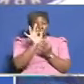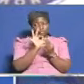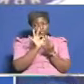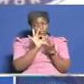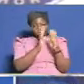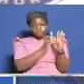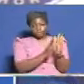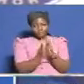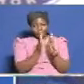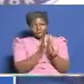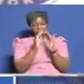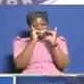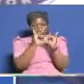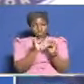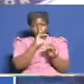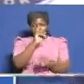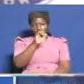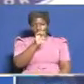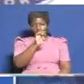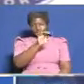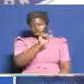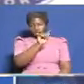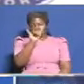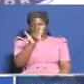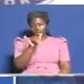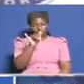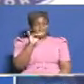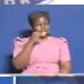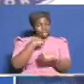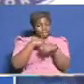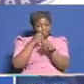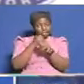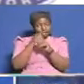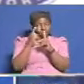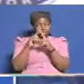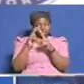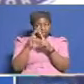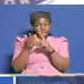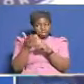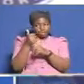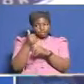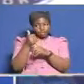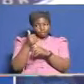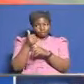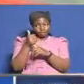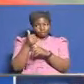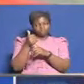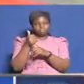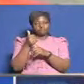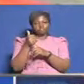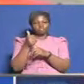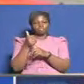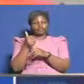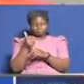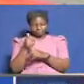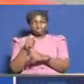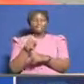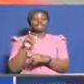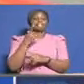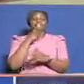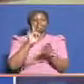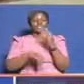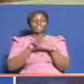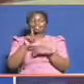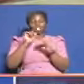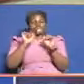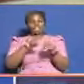jetty is designed to meet the local load transfer and stability requirements. Rashid says the jetty will benefit